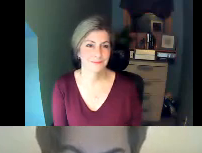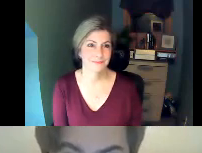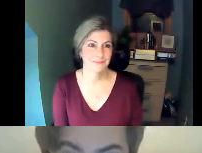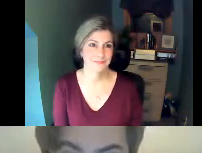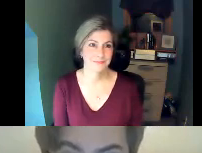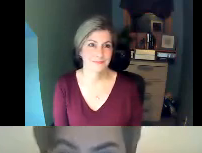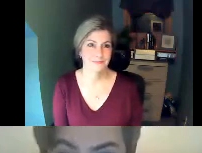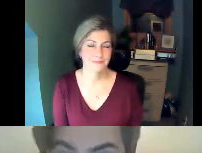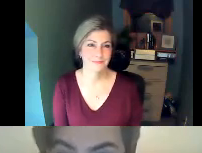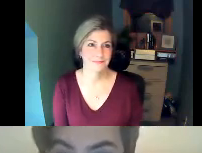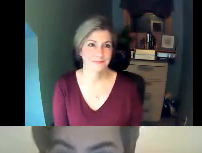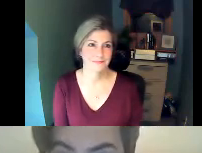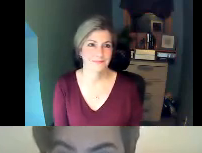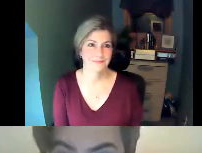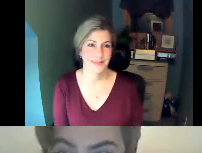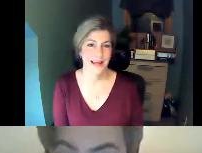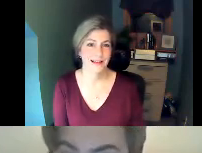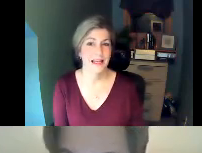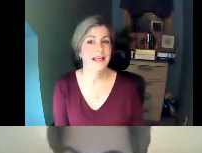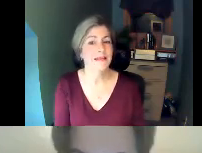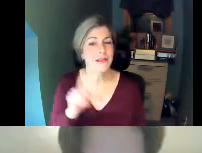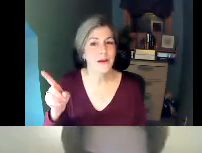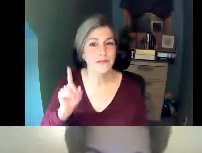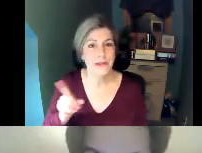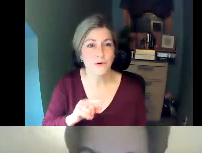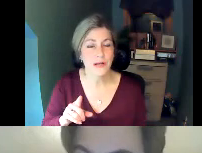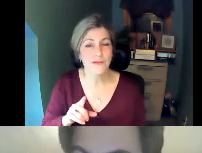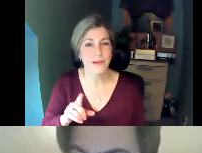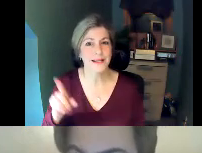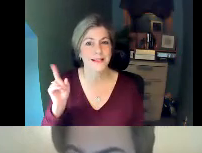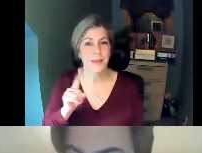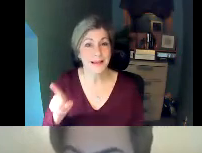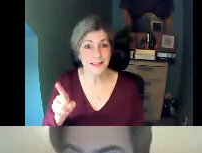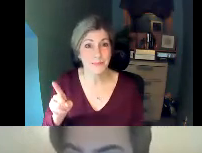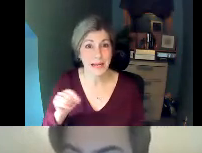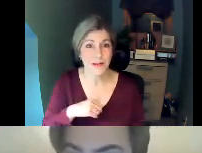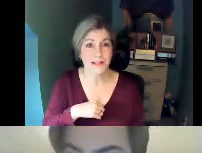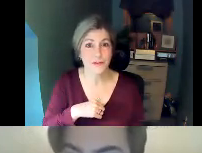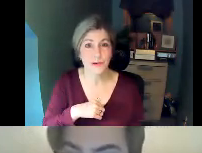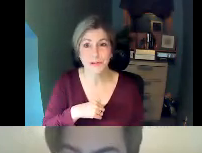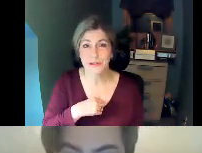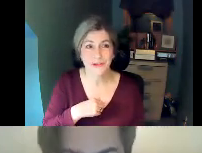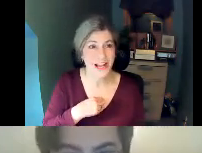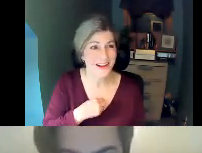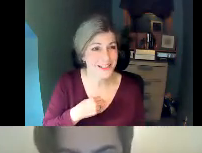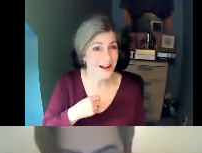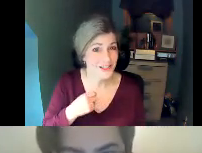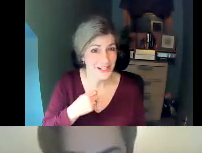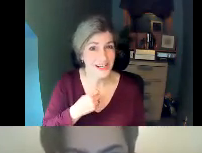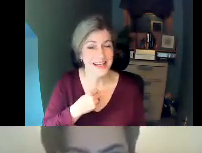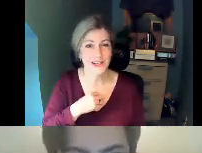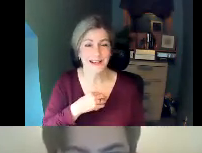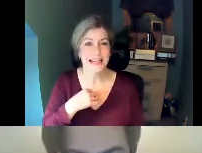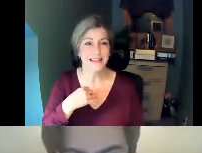to be their responsibility. Yeah. Even though the federal government expects parents contribute to their child's